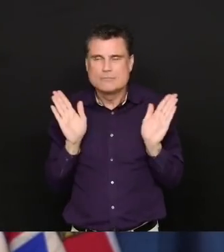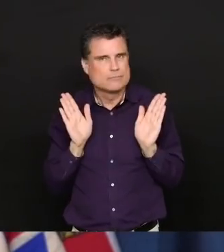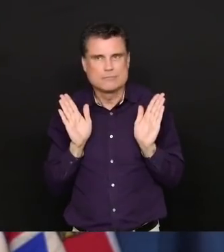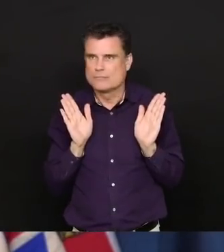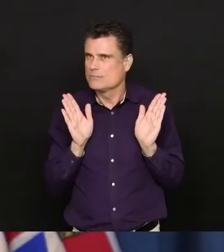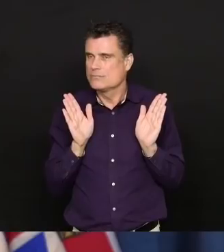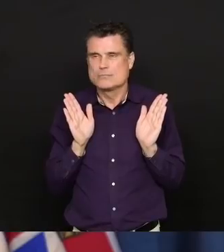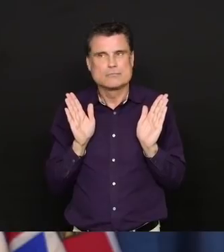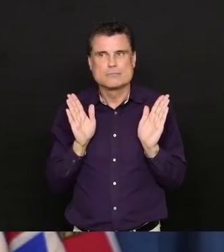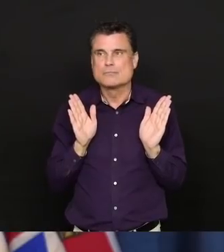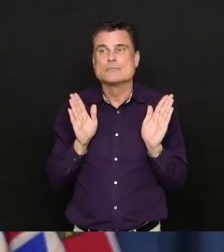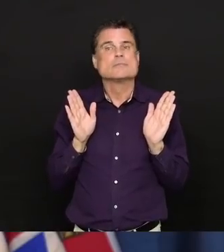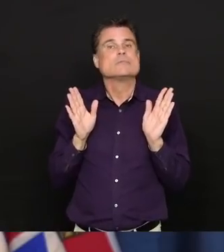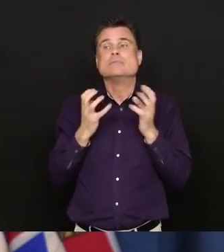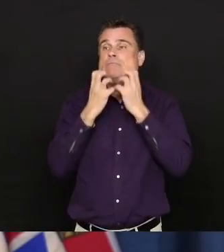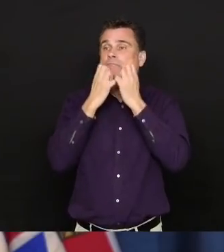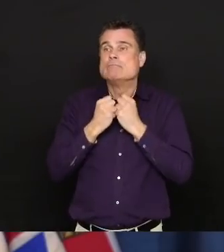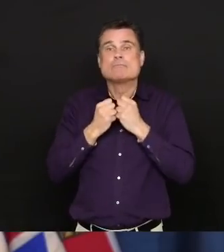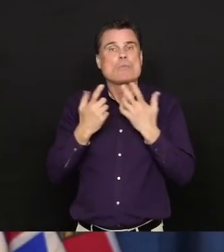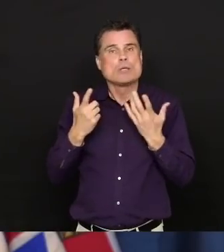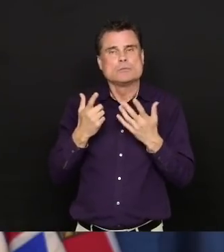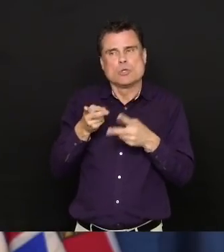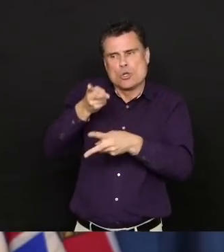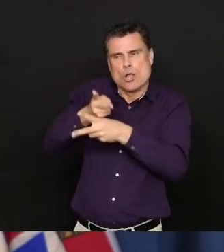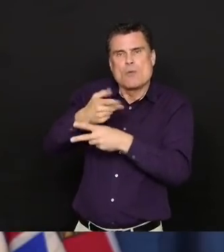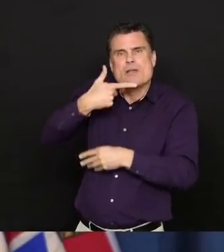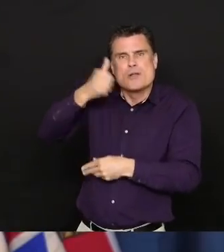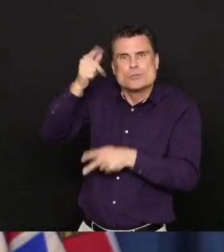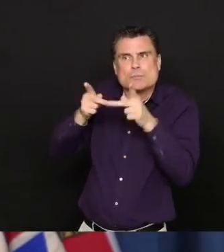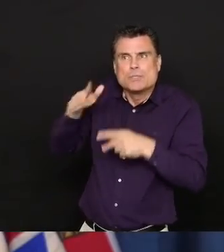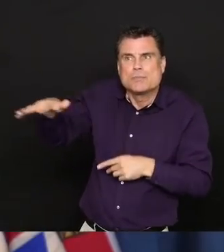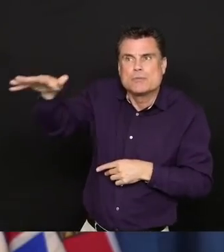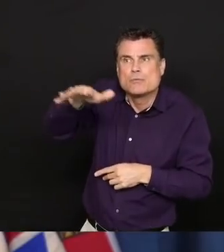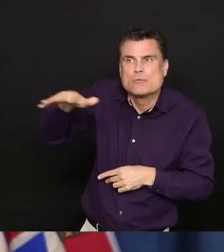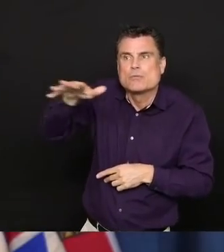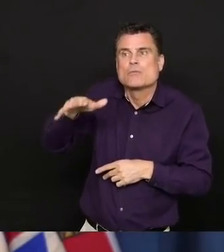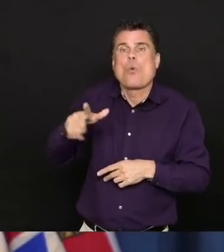have underlying illness and may be susceptible to having severe illness with this.